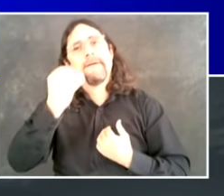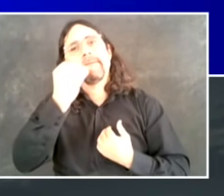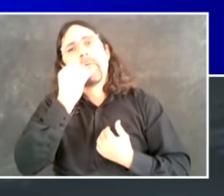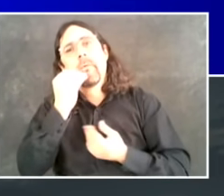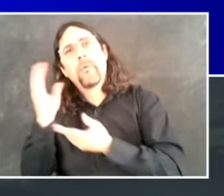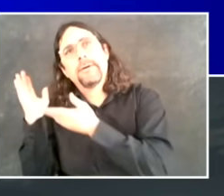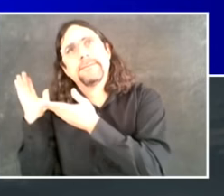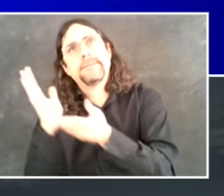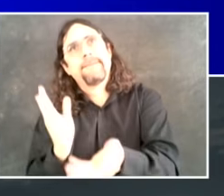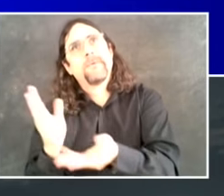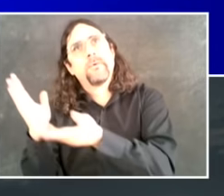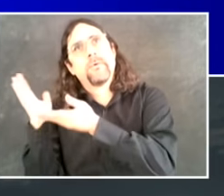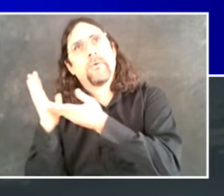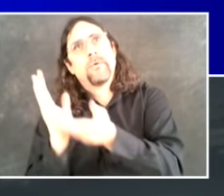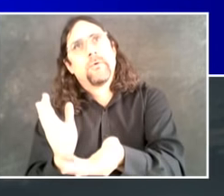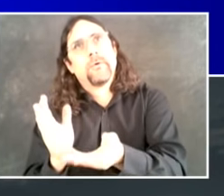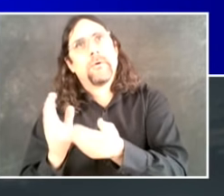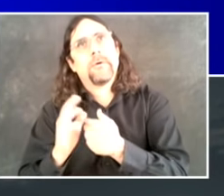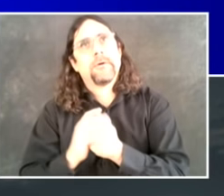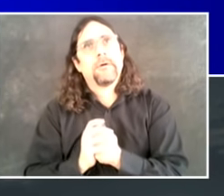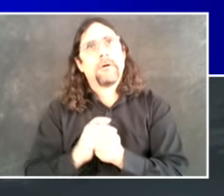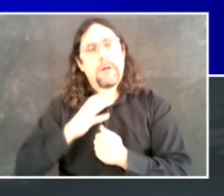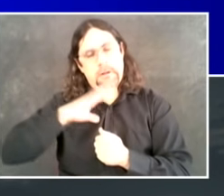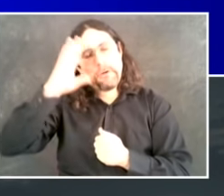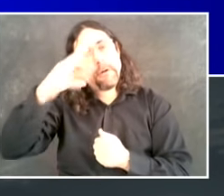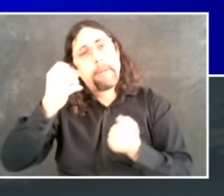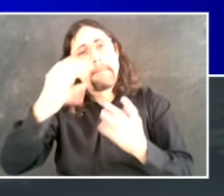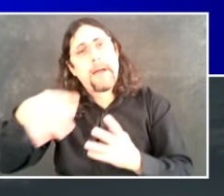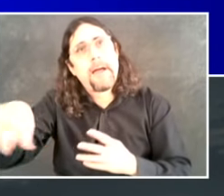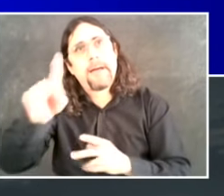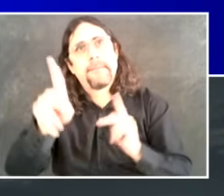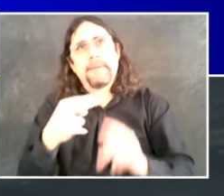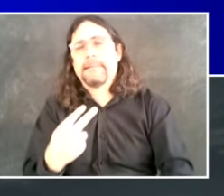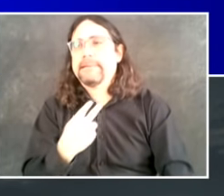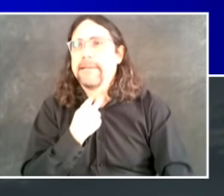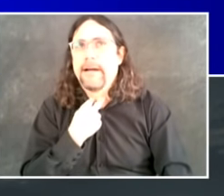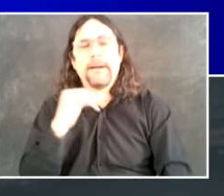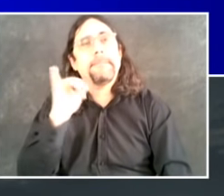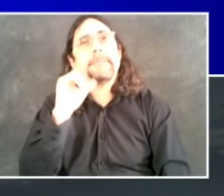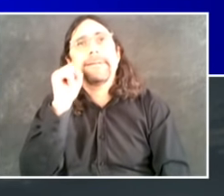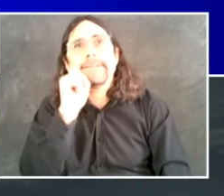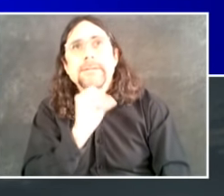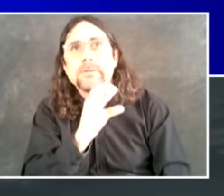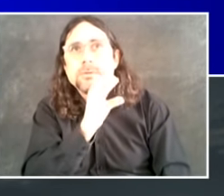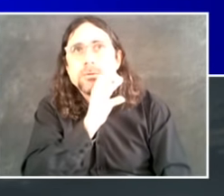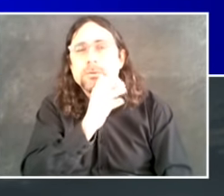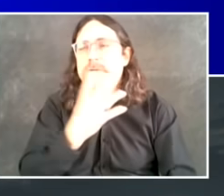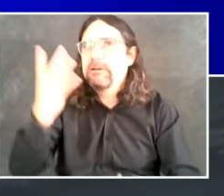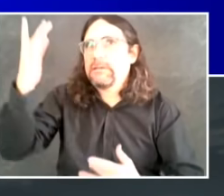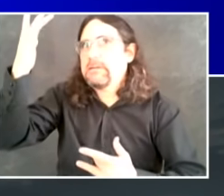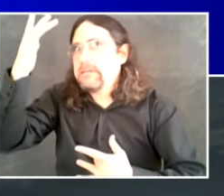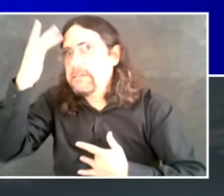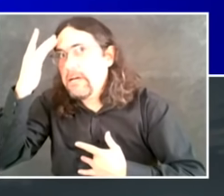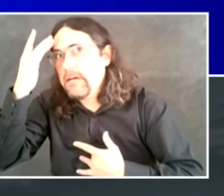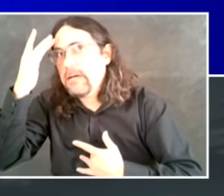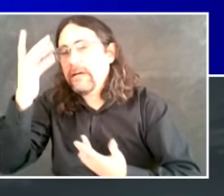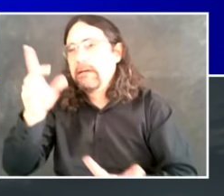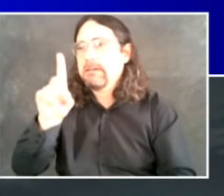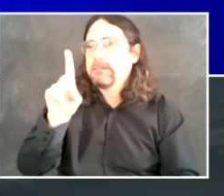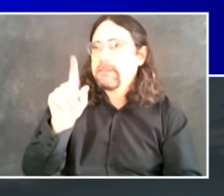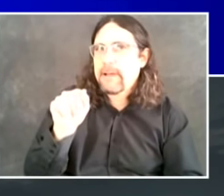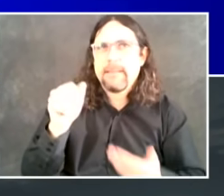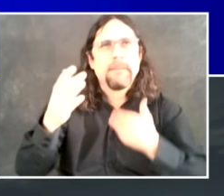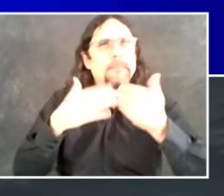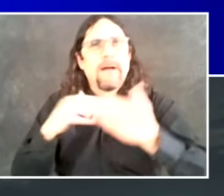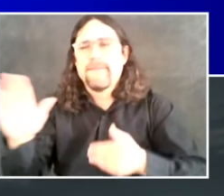get out. They're seniors, they're vulnerable folks, there may be people with disabilities, whatever it is, there's reasons why they